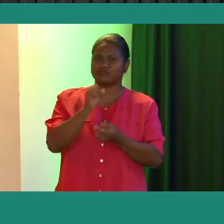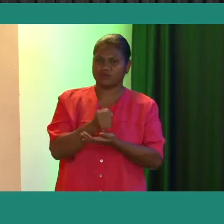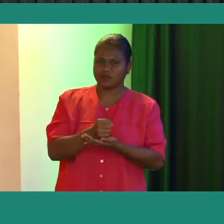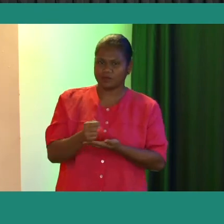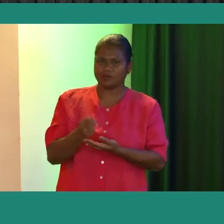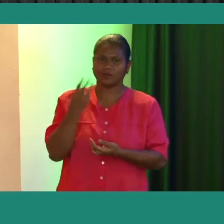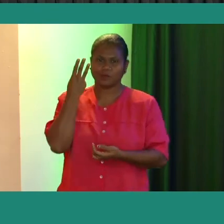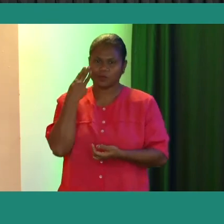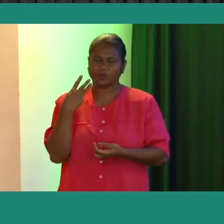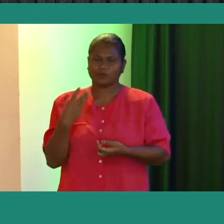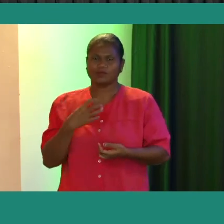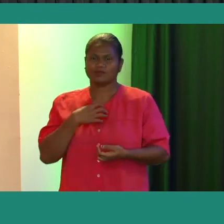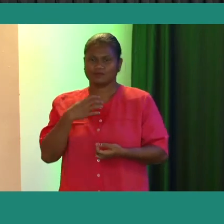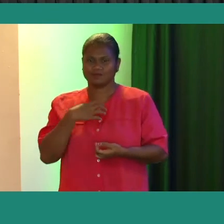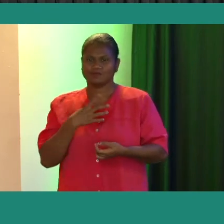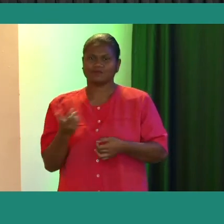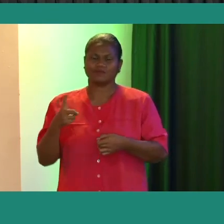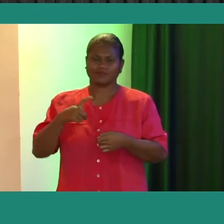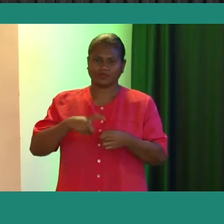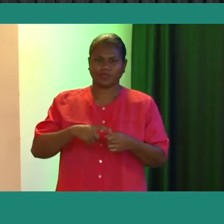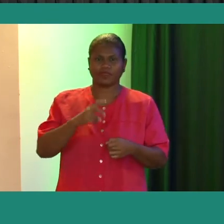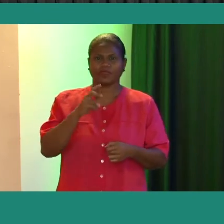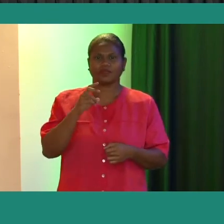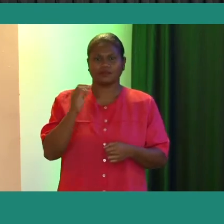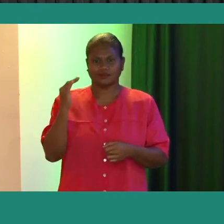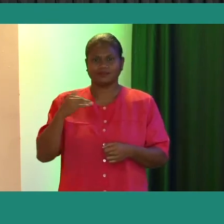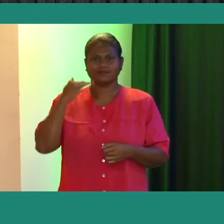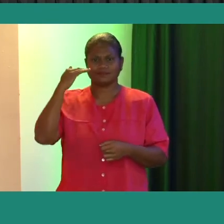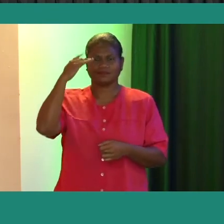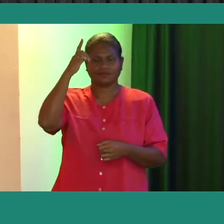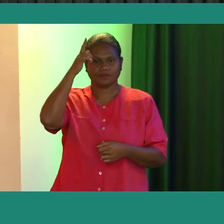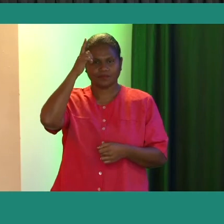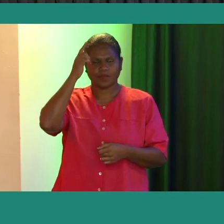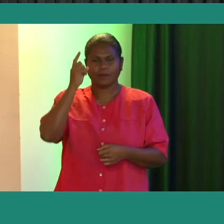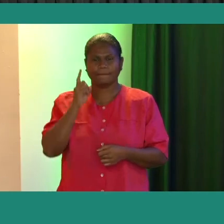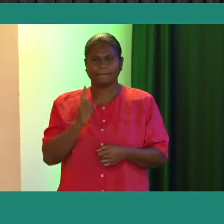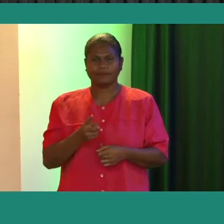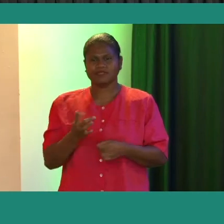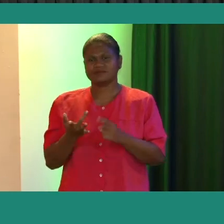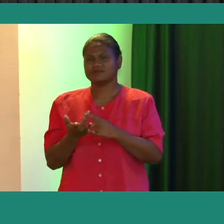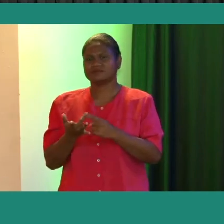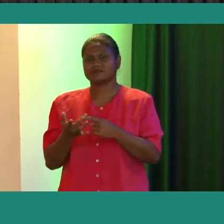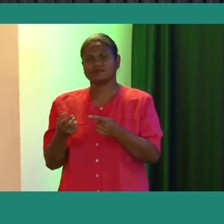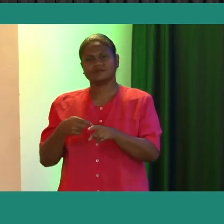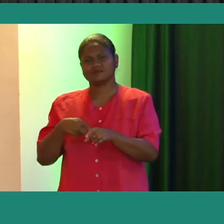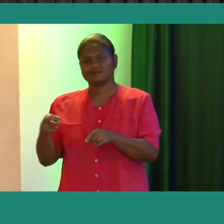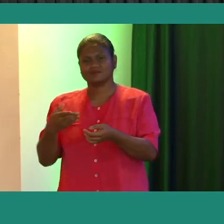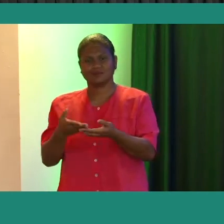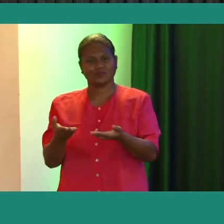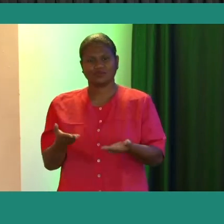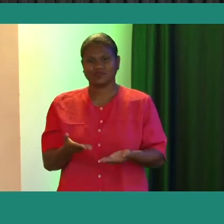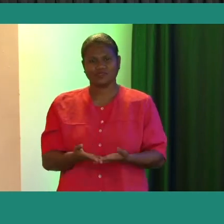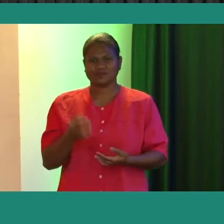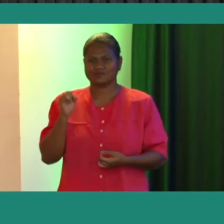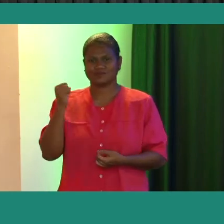kind of figures that we would be expecting from the policy point of view.